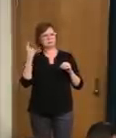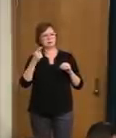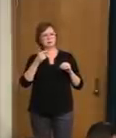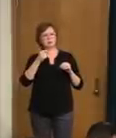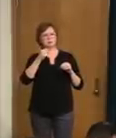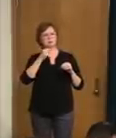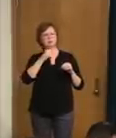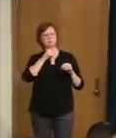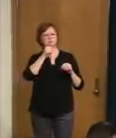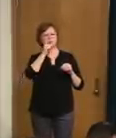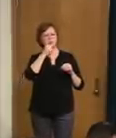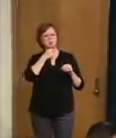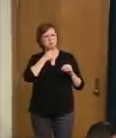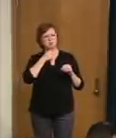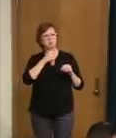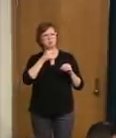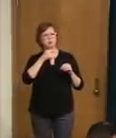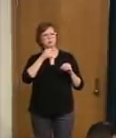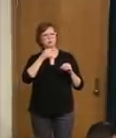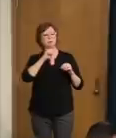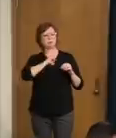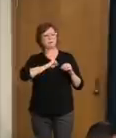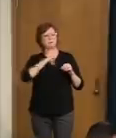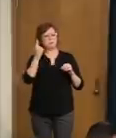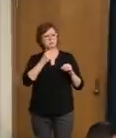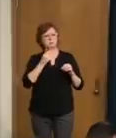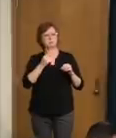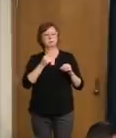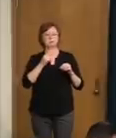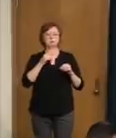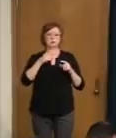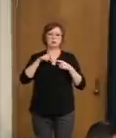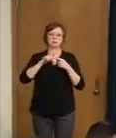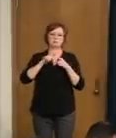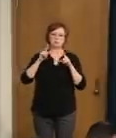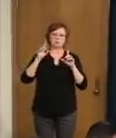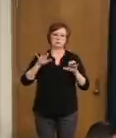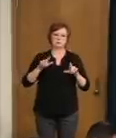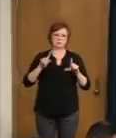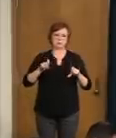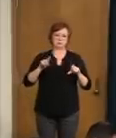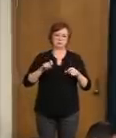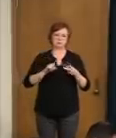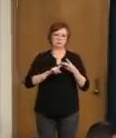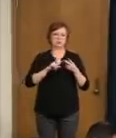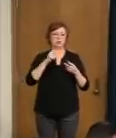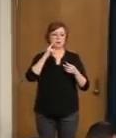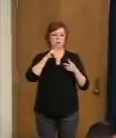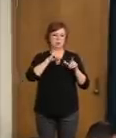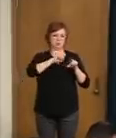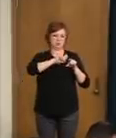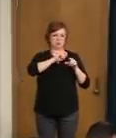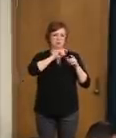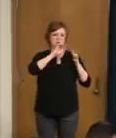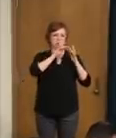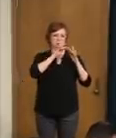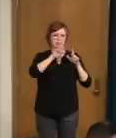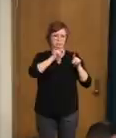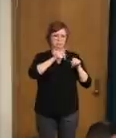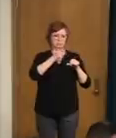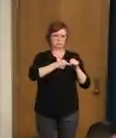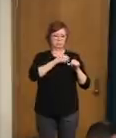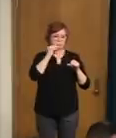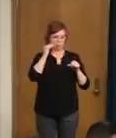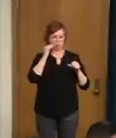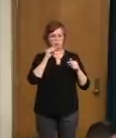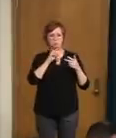contacts, because that is also an important way of breaking the chain of transmission. These measures all the time, and then seeking